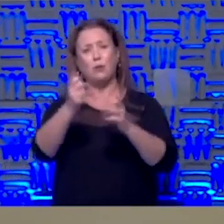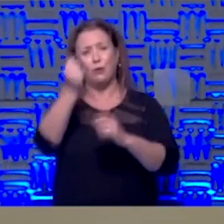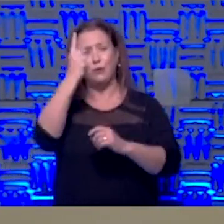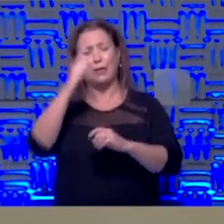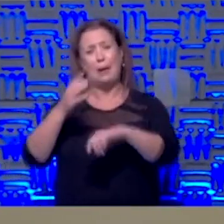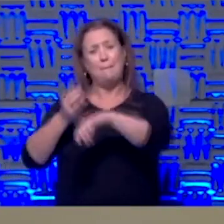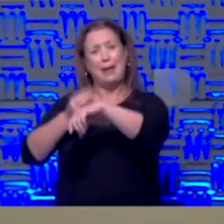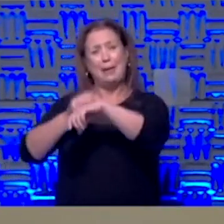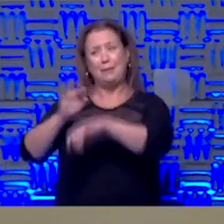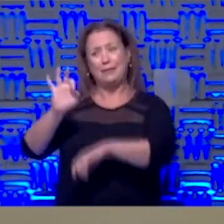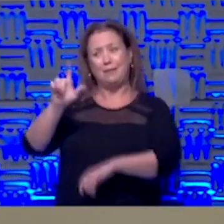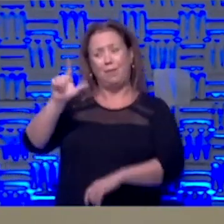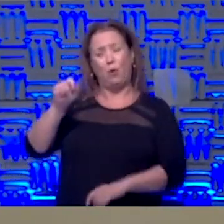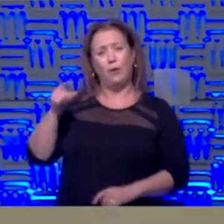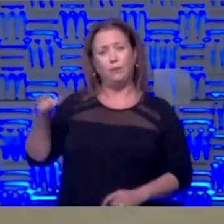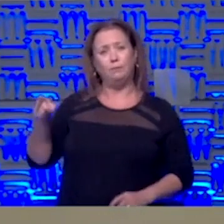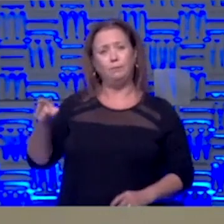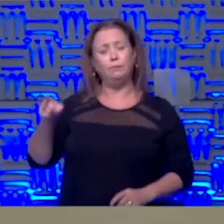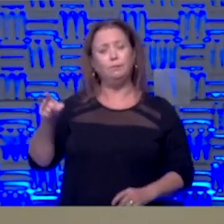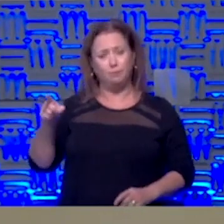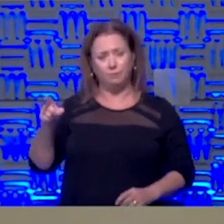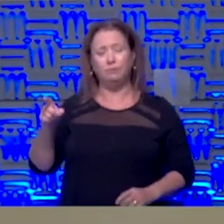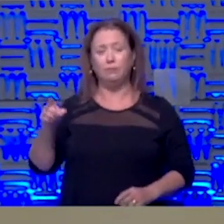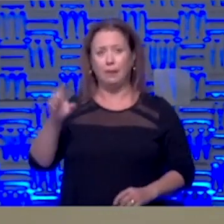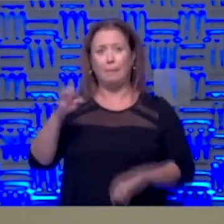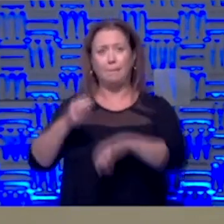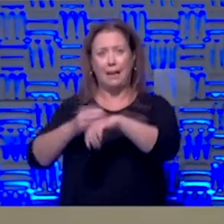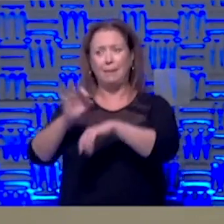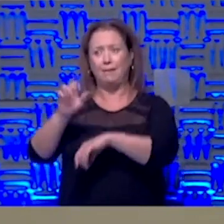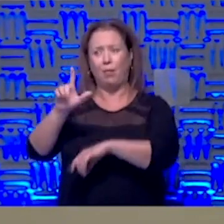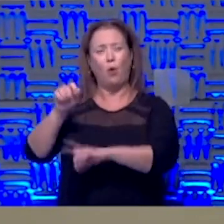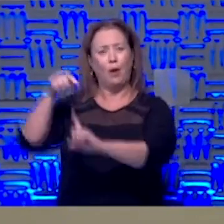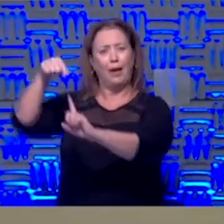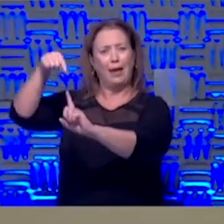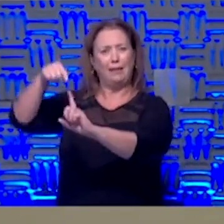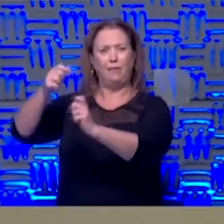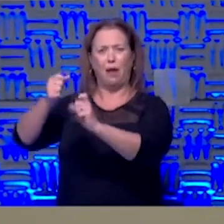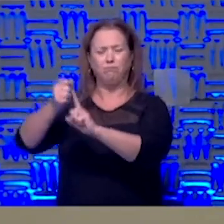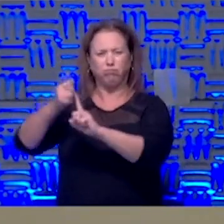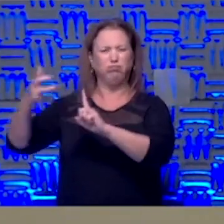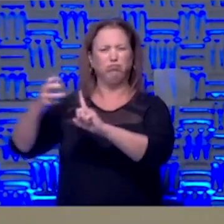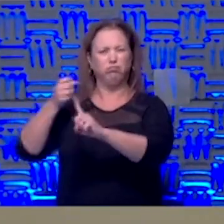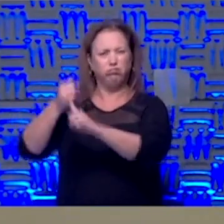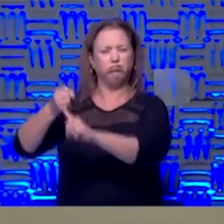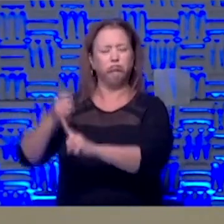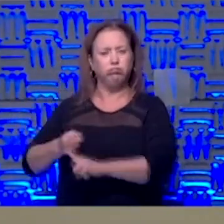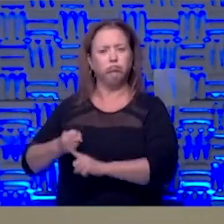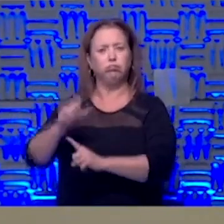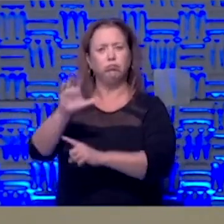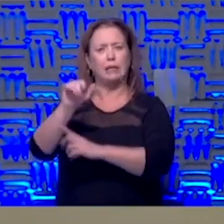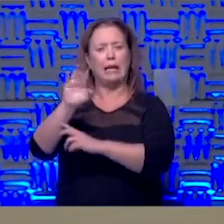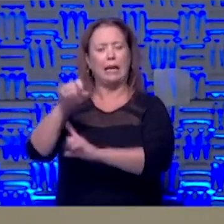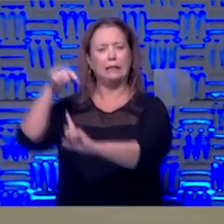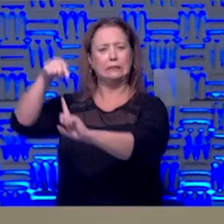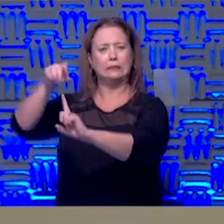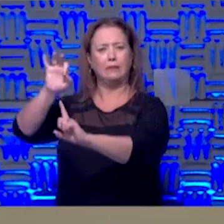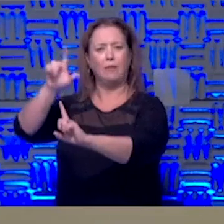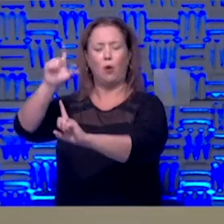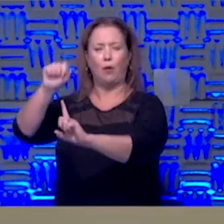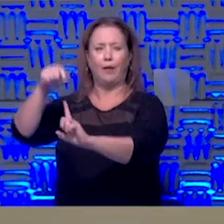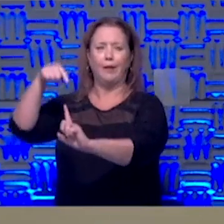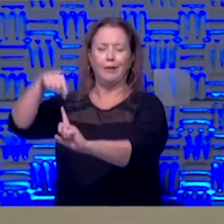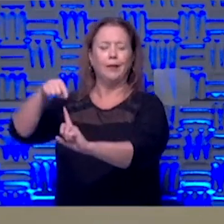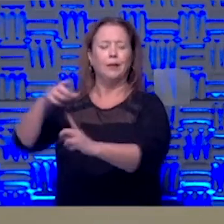Miami's in Florida. They've been having a large outbreak in the number of cases and things of that point.